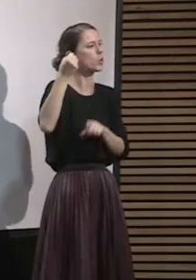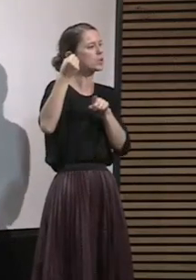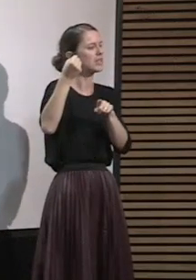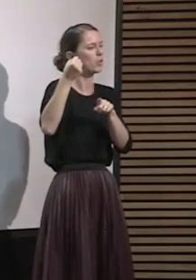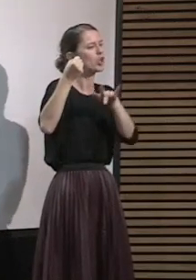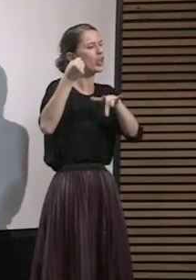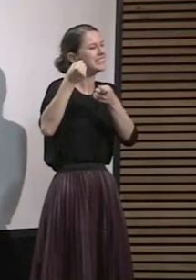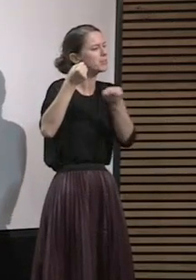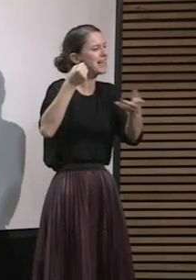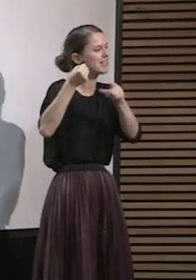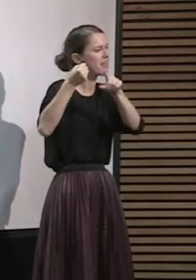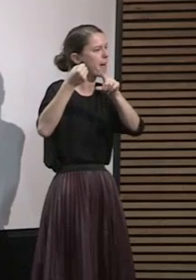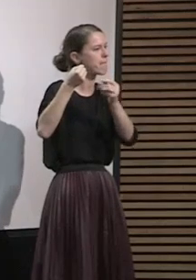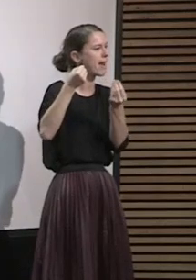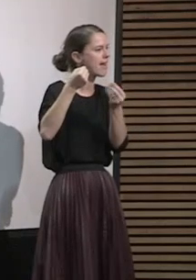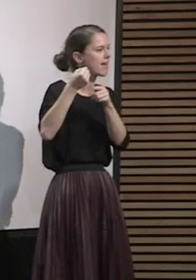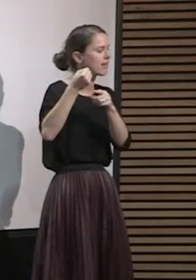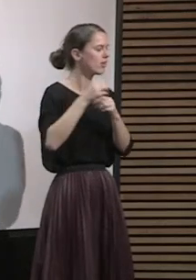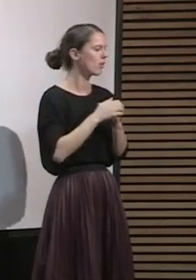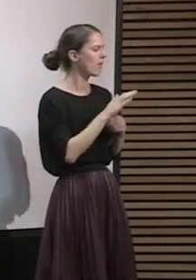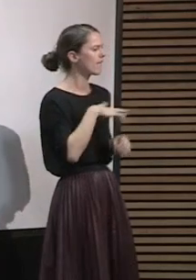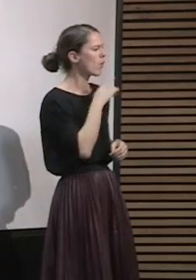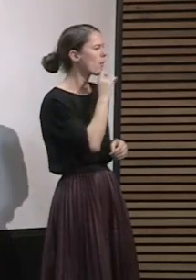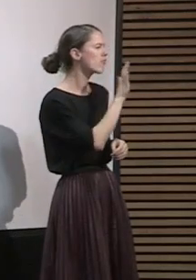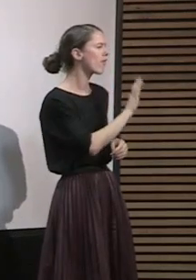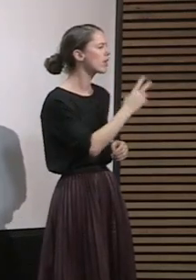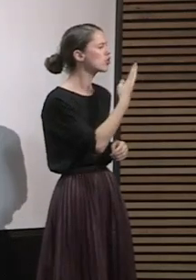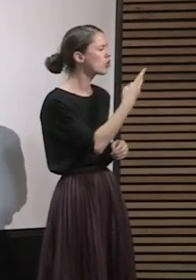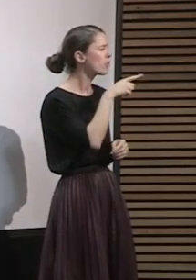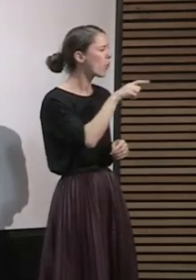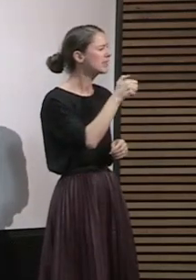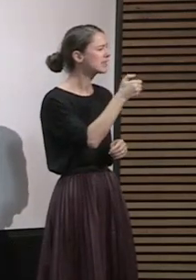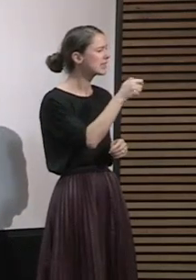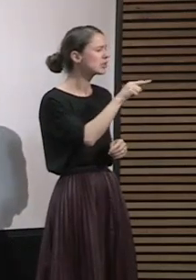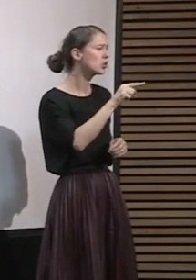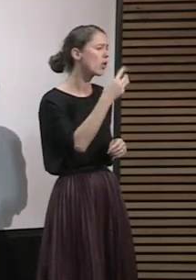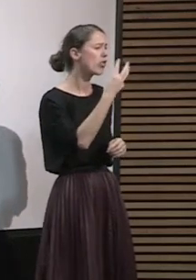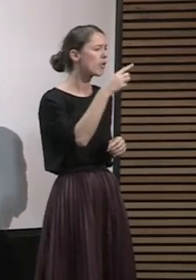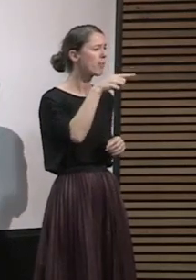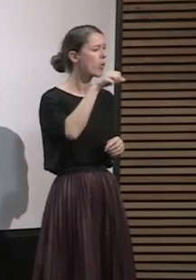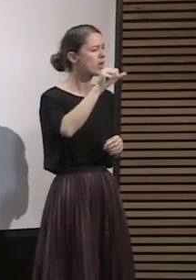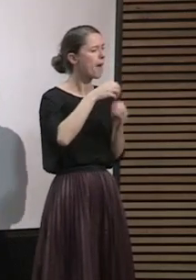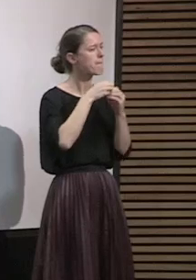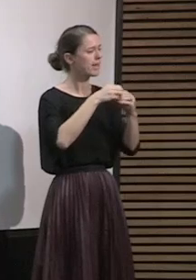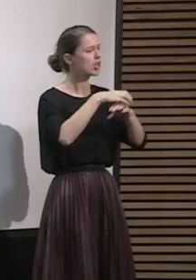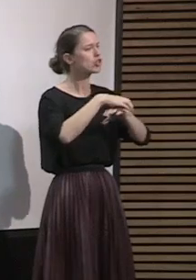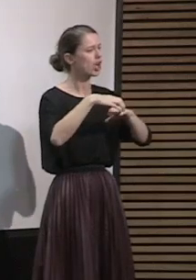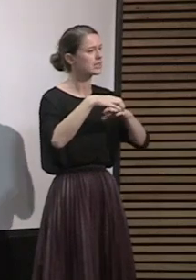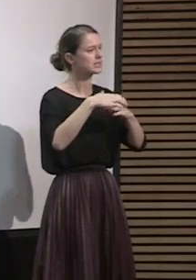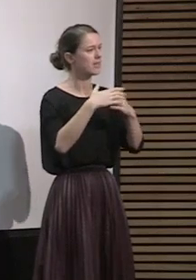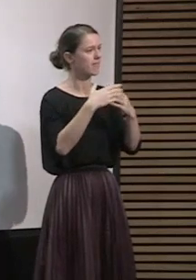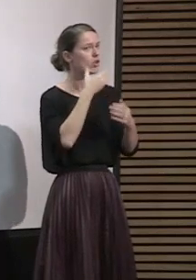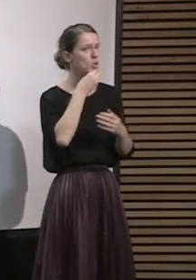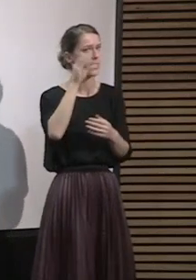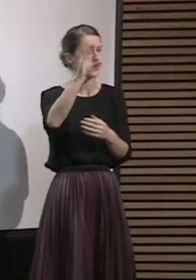extension. We had an estimate that it would be roughly 2.6 to 3.9 billion in terms of the drawdown